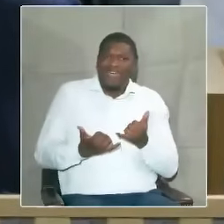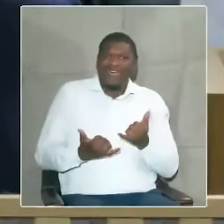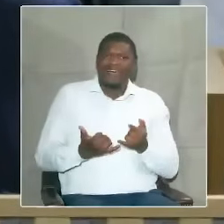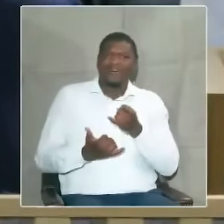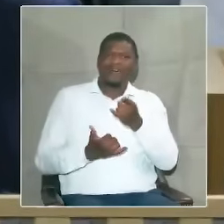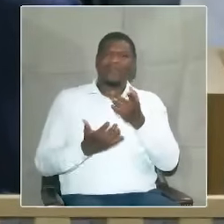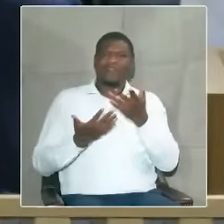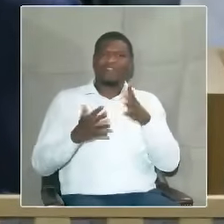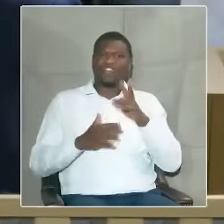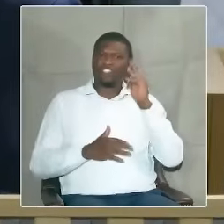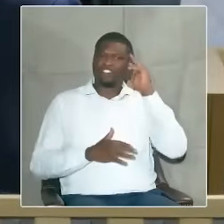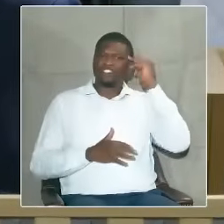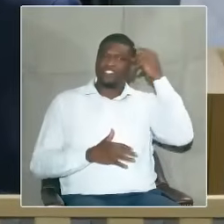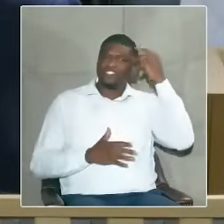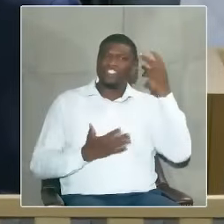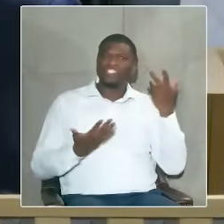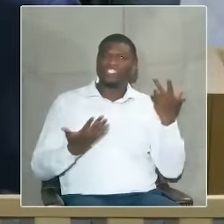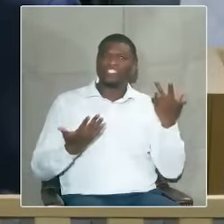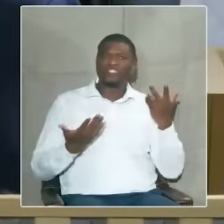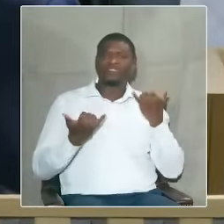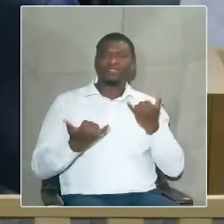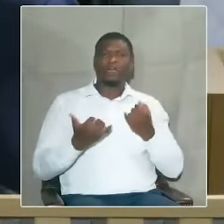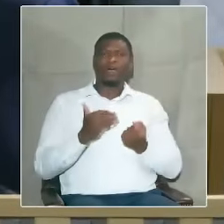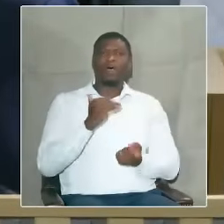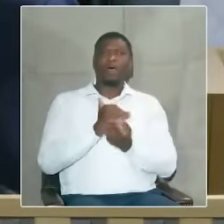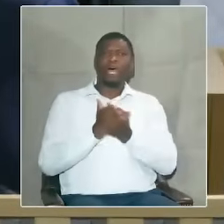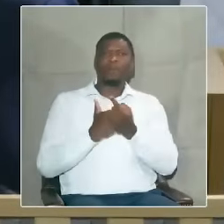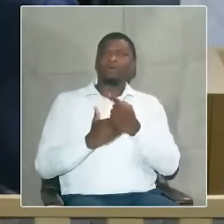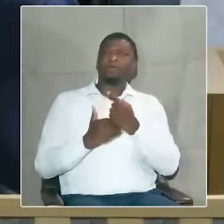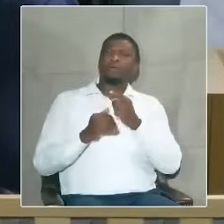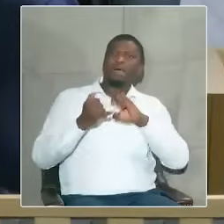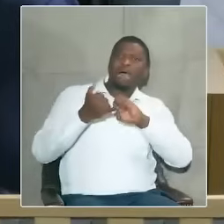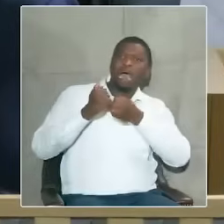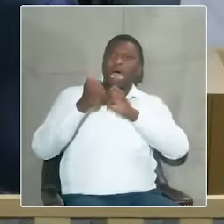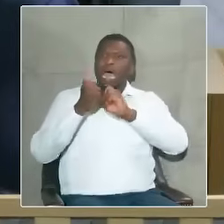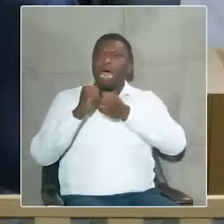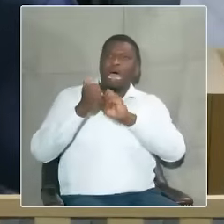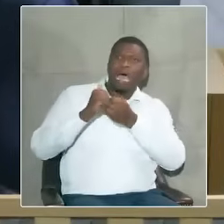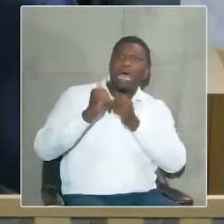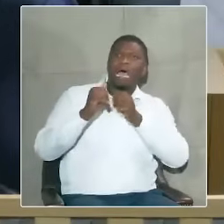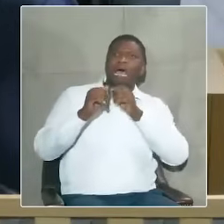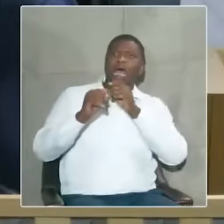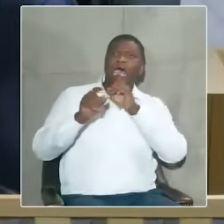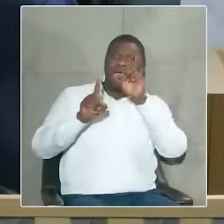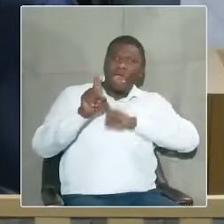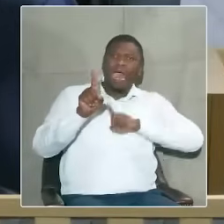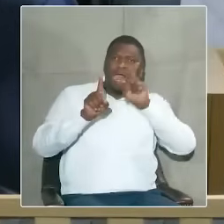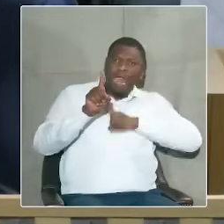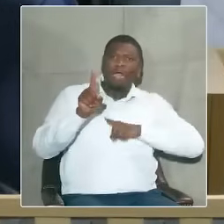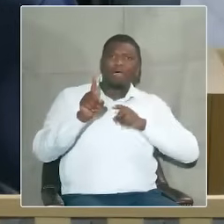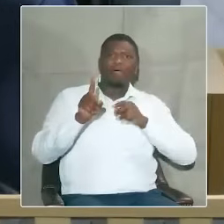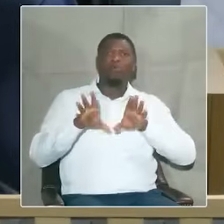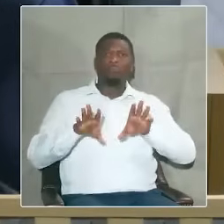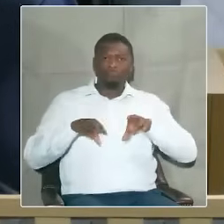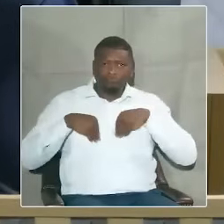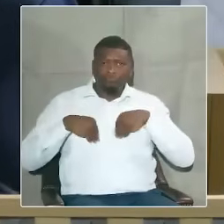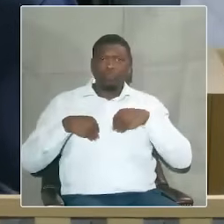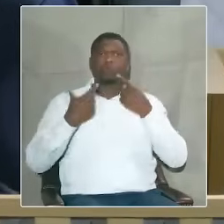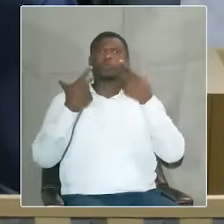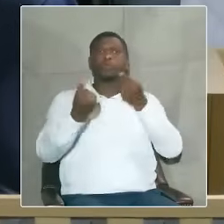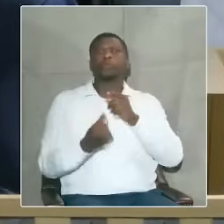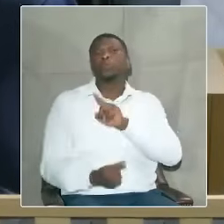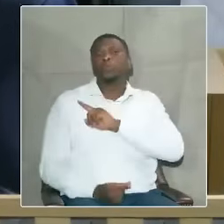that once confronted with what you say was an unlawful instruction from the minister,